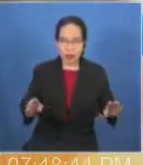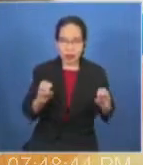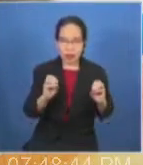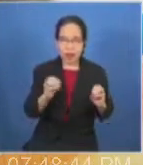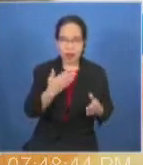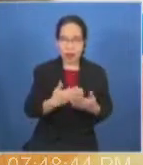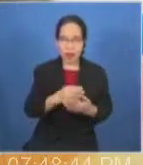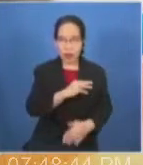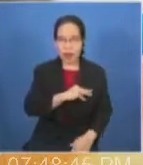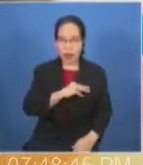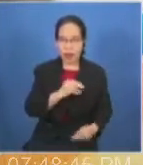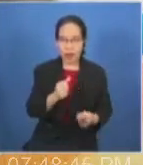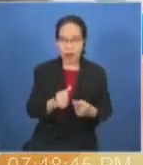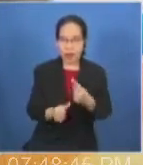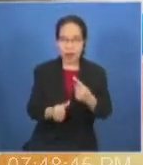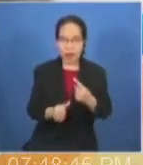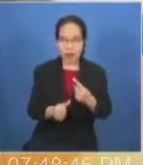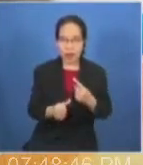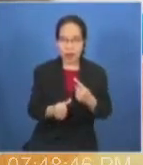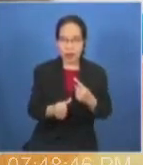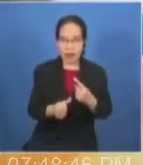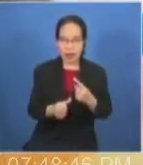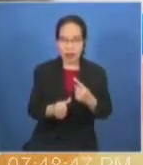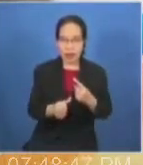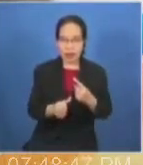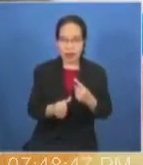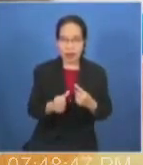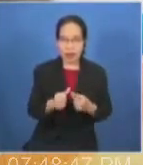Of course, the right way of raising children is